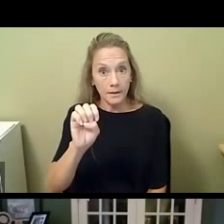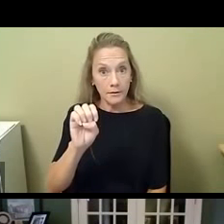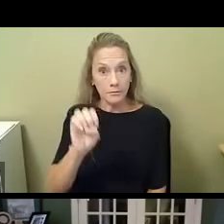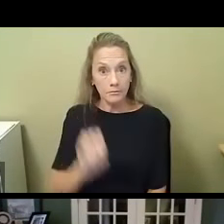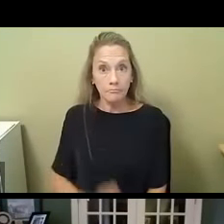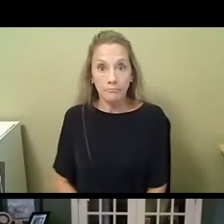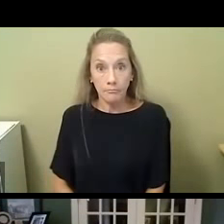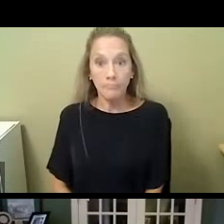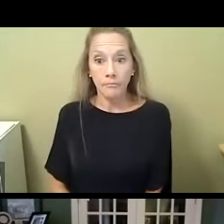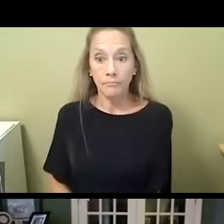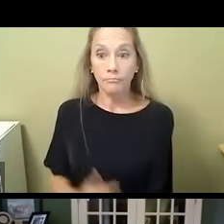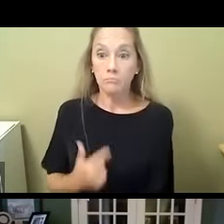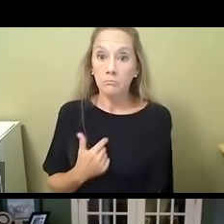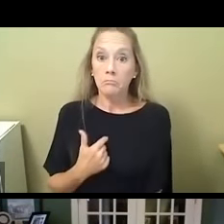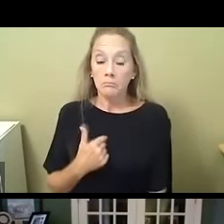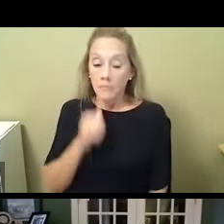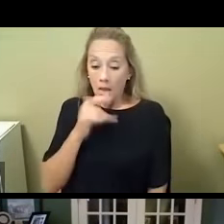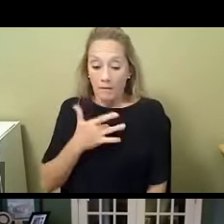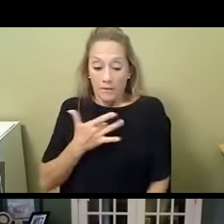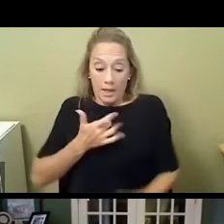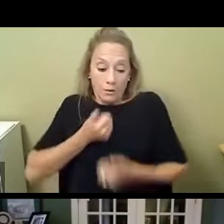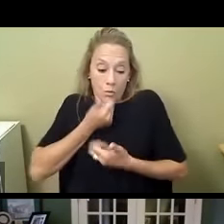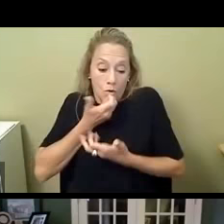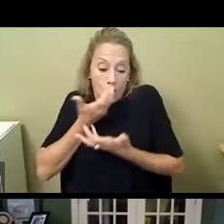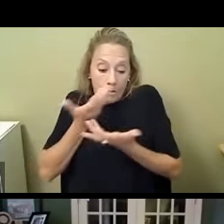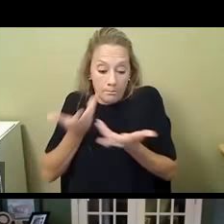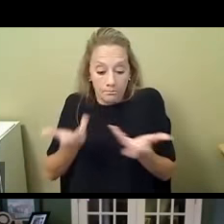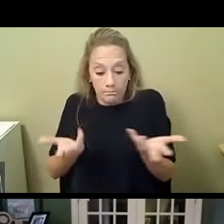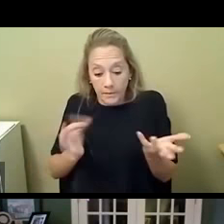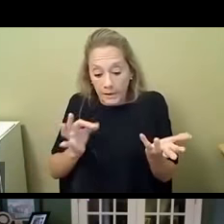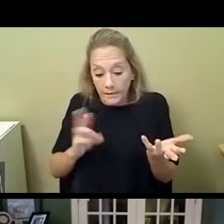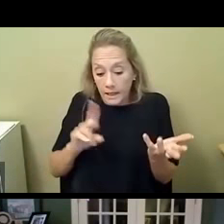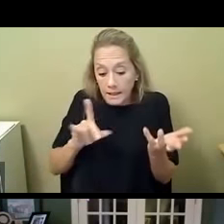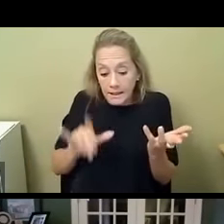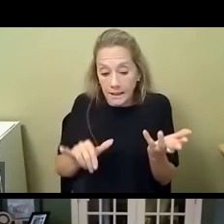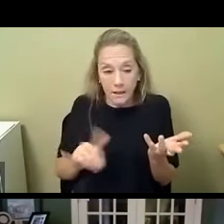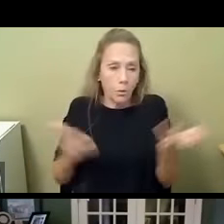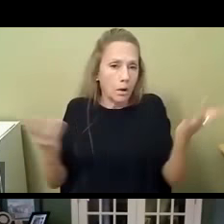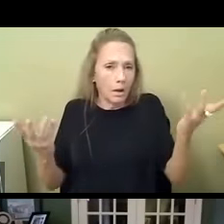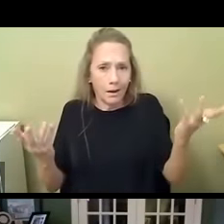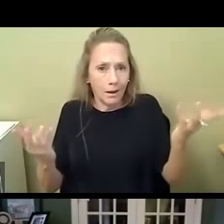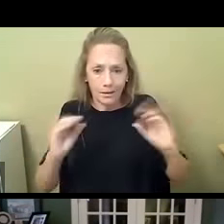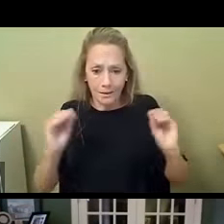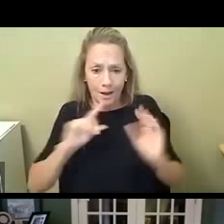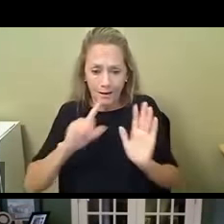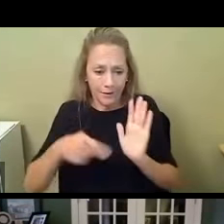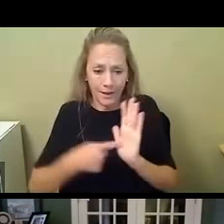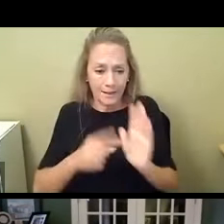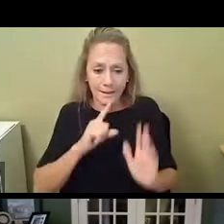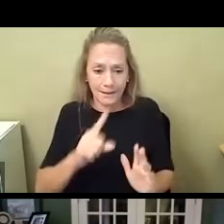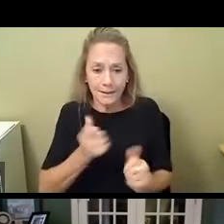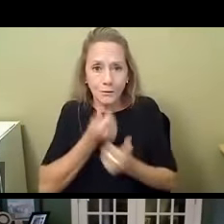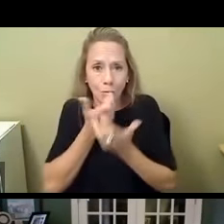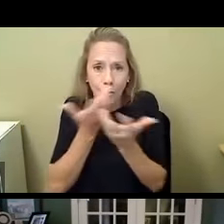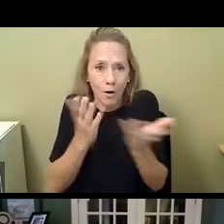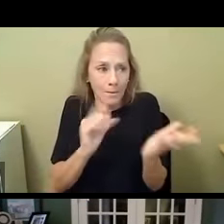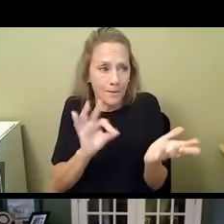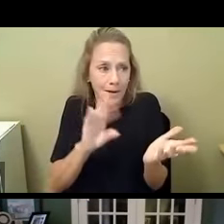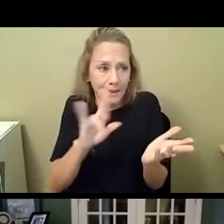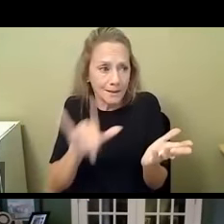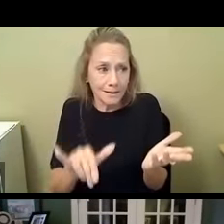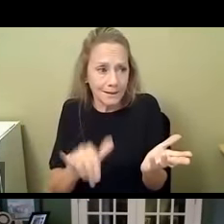It doesn't make me feel warm and fuzzy. None of this is warm and fuzzy, and I wish it